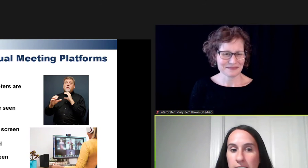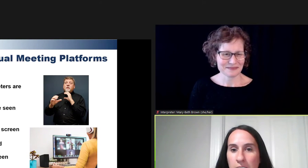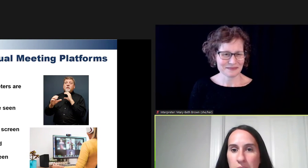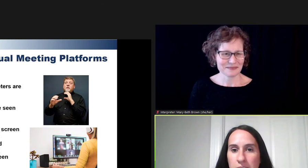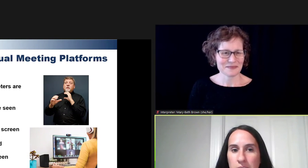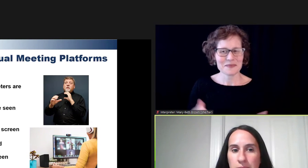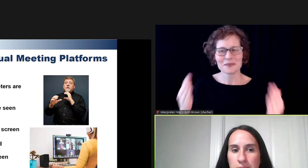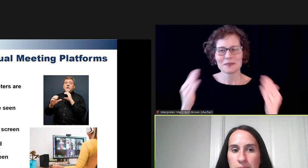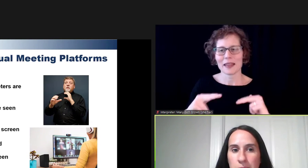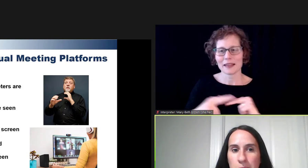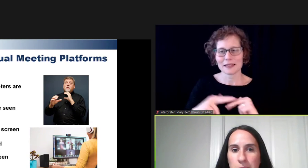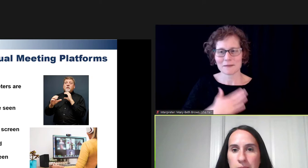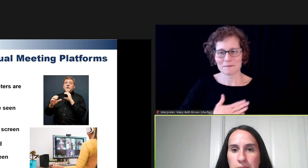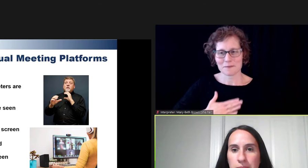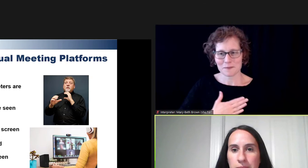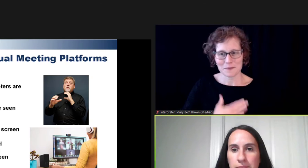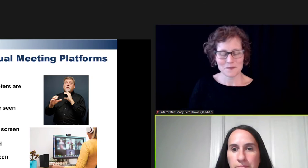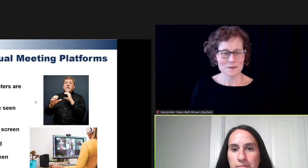Next slide, please.